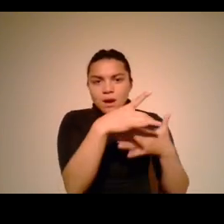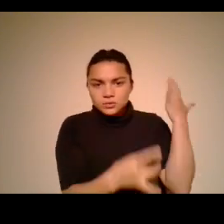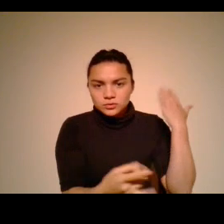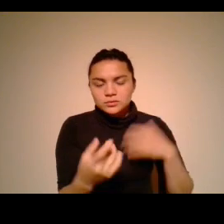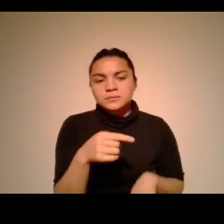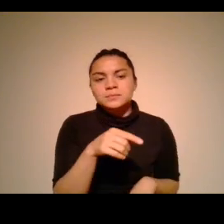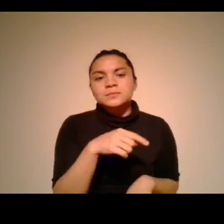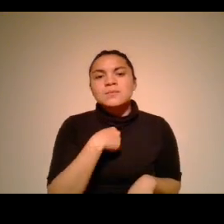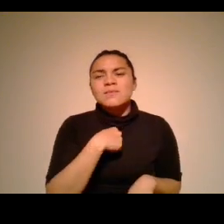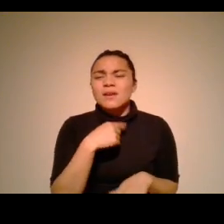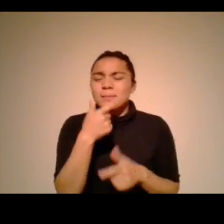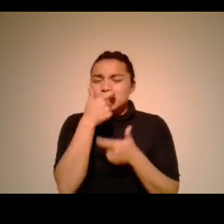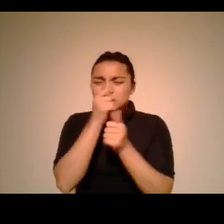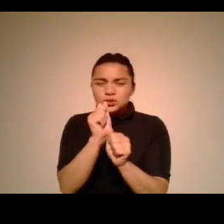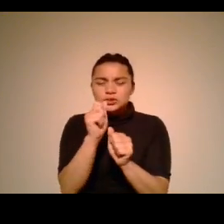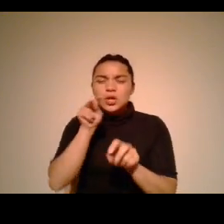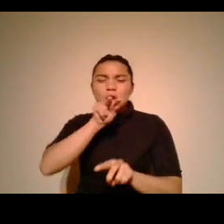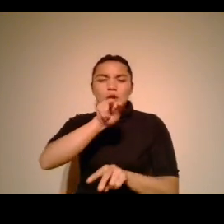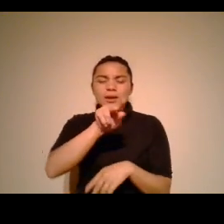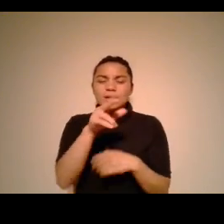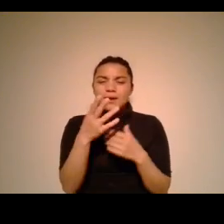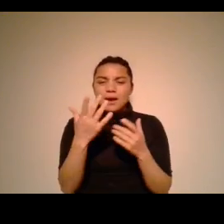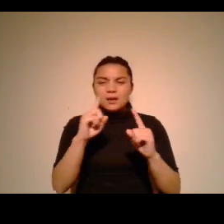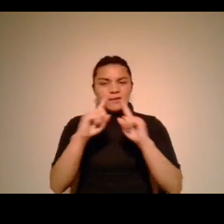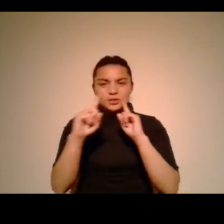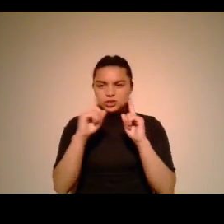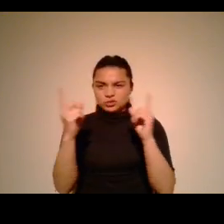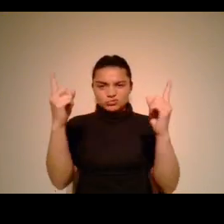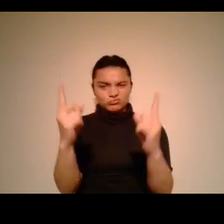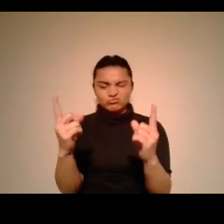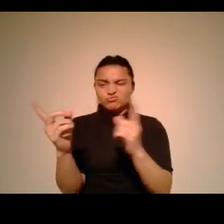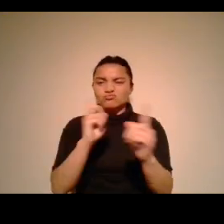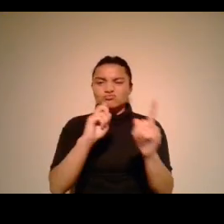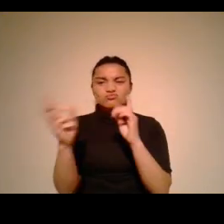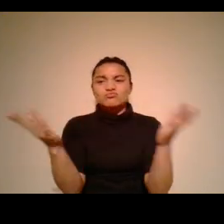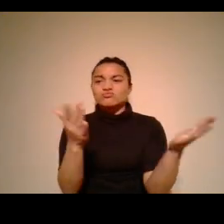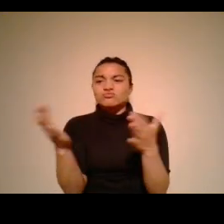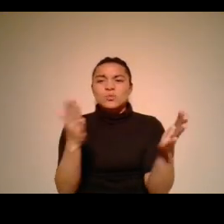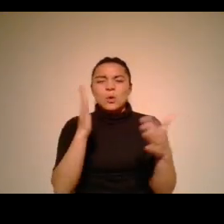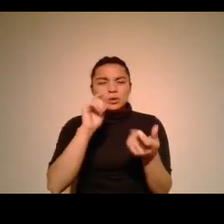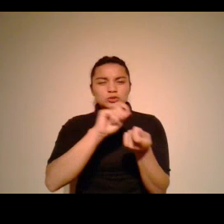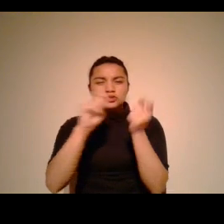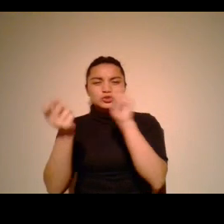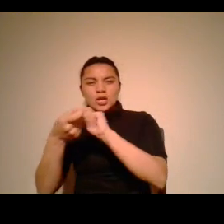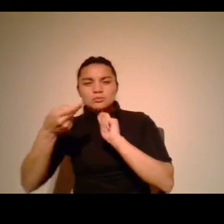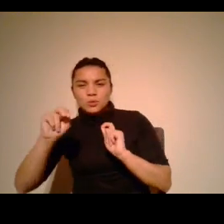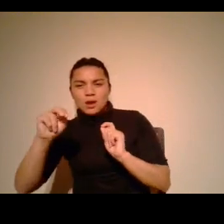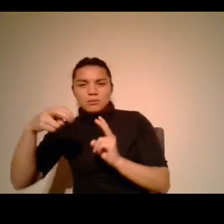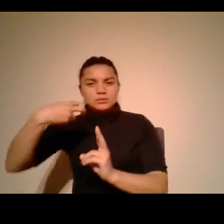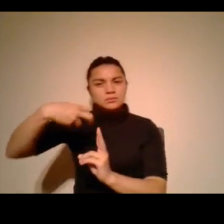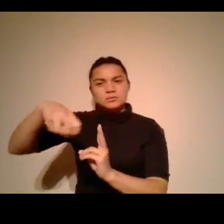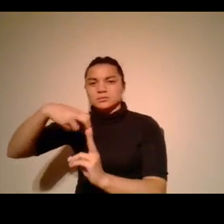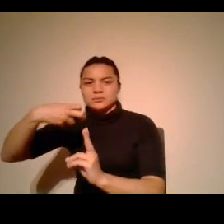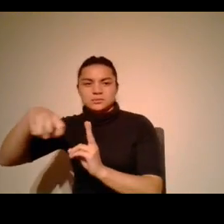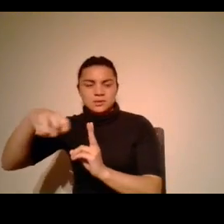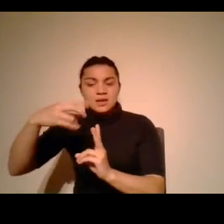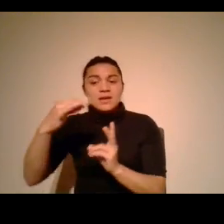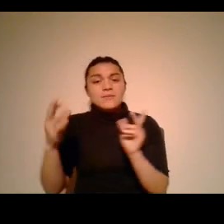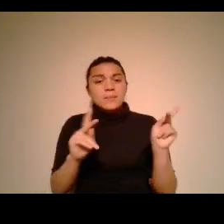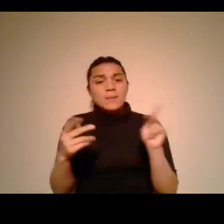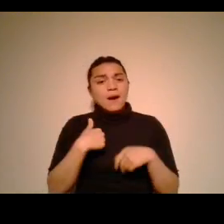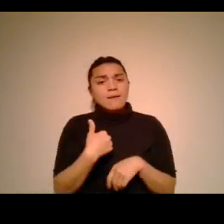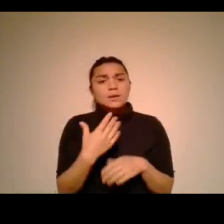change pronouns over the course of a conversation, or places where people have an option between one or two pronouns